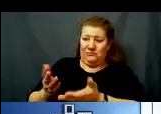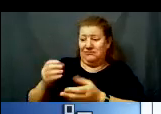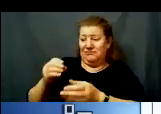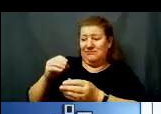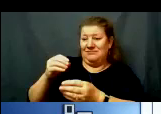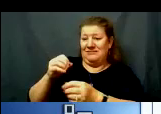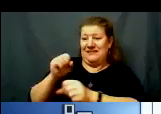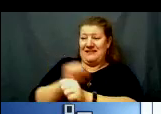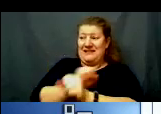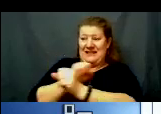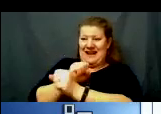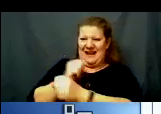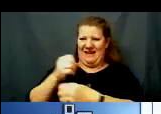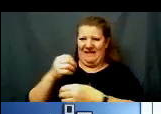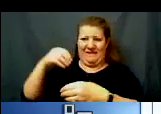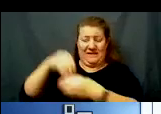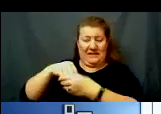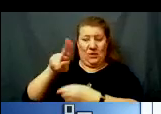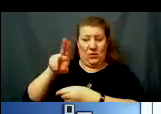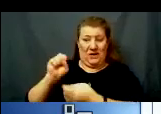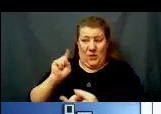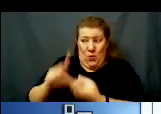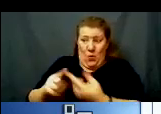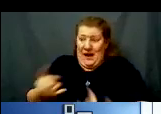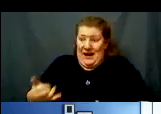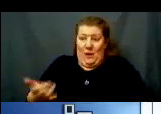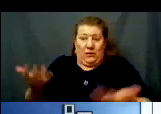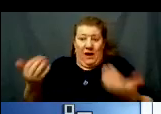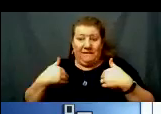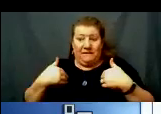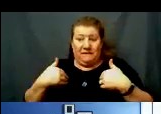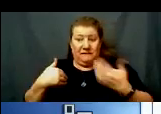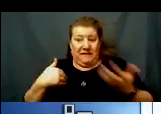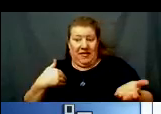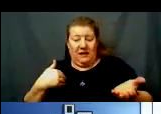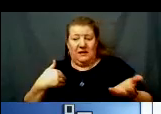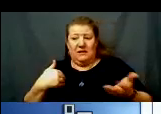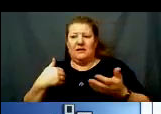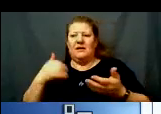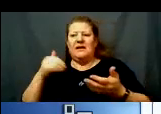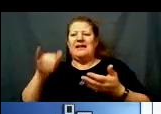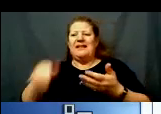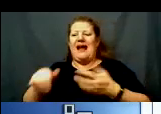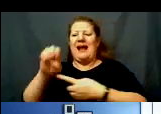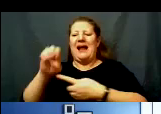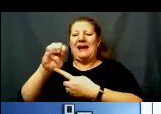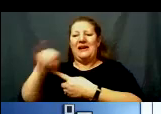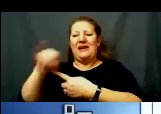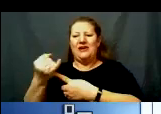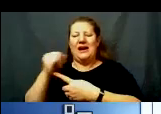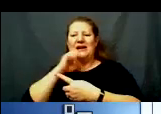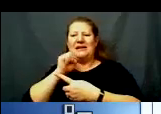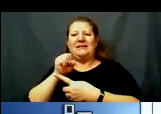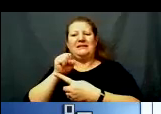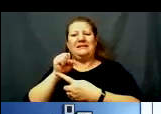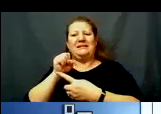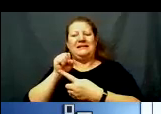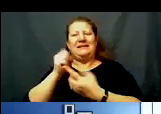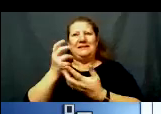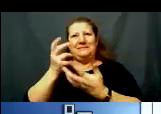this day. And it's a form of environmental injustice, I argue, because human caging